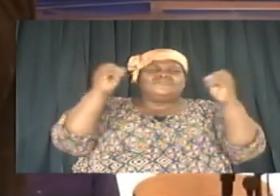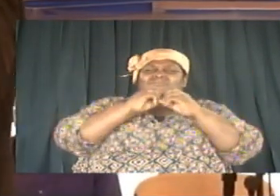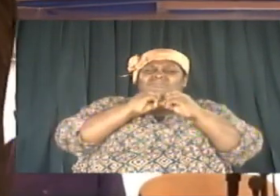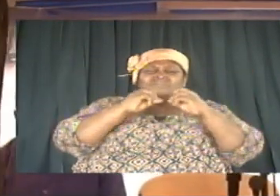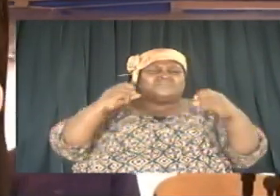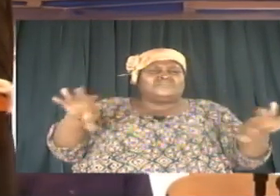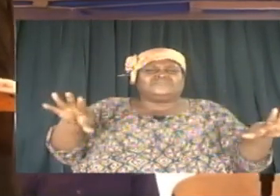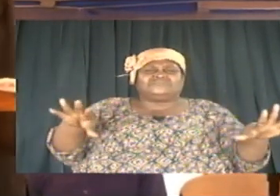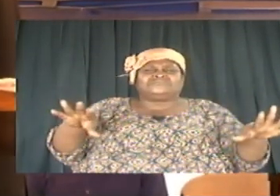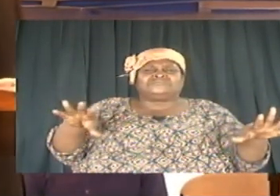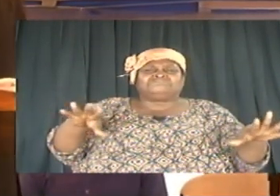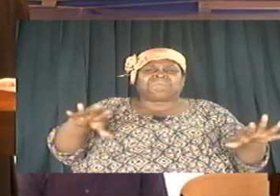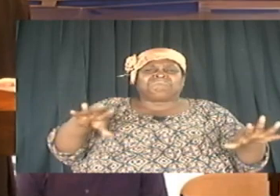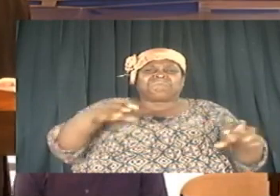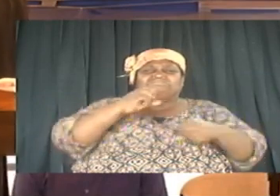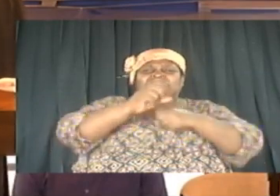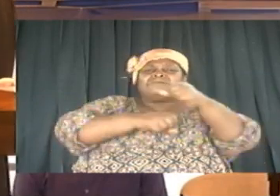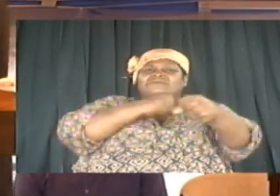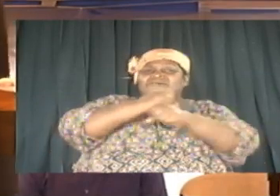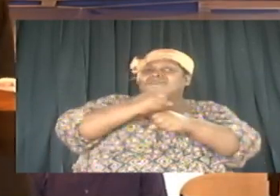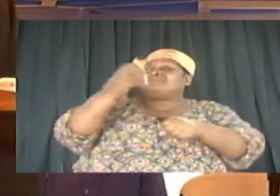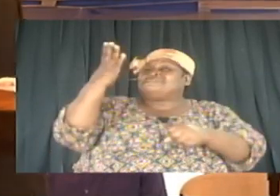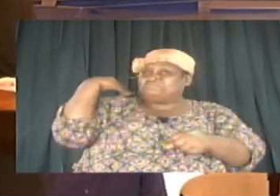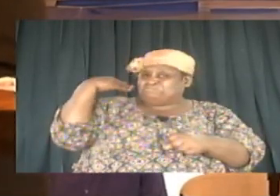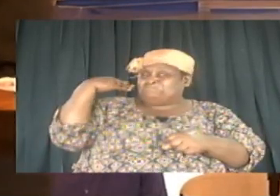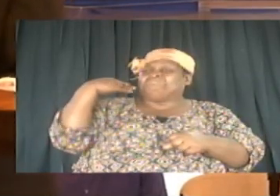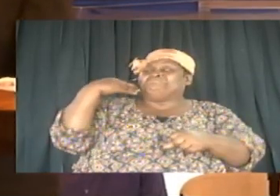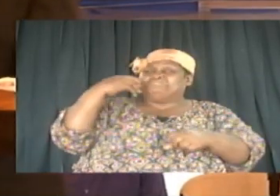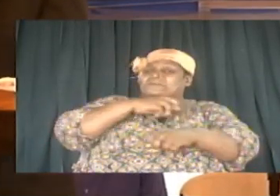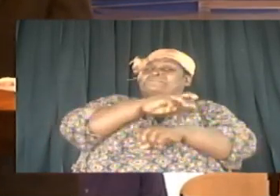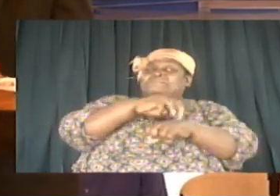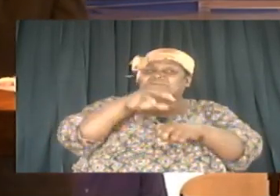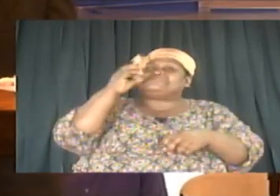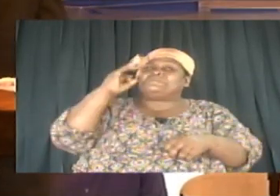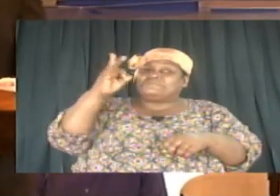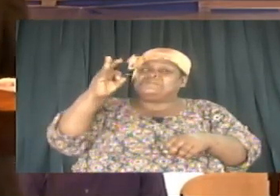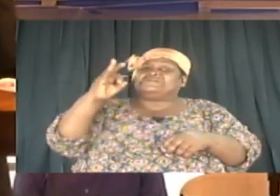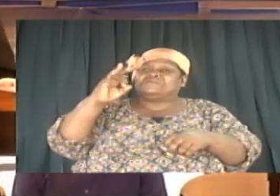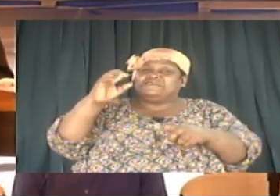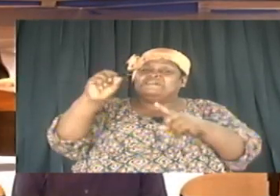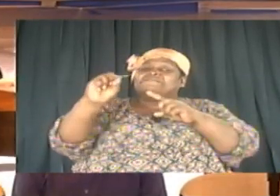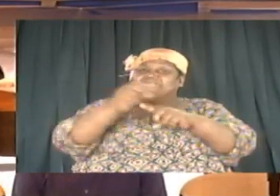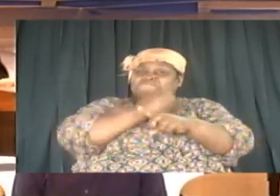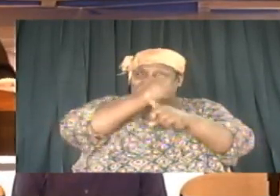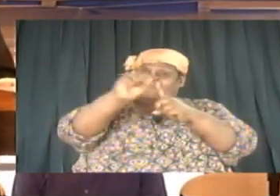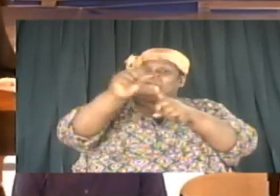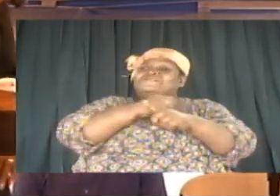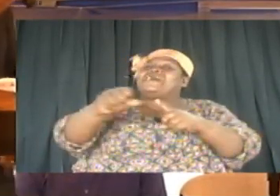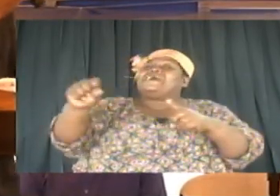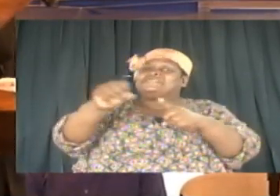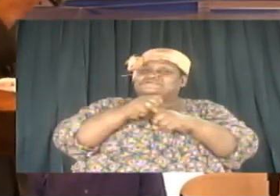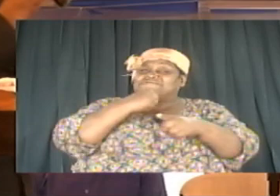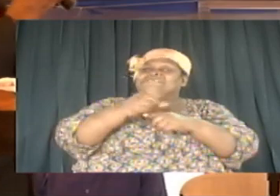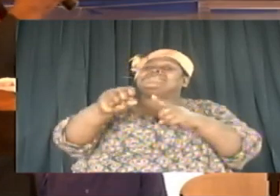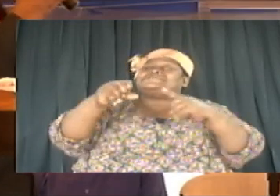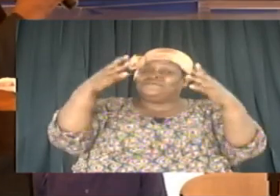preached and he said the fight is fixed. It's fixed. Yes. It's set